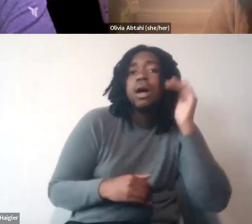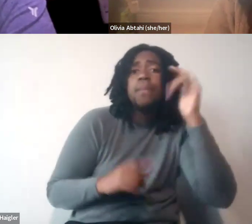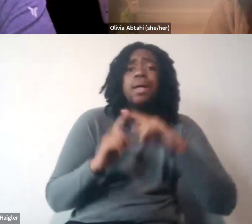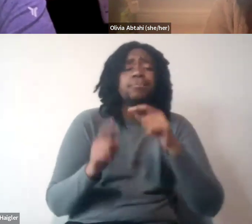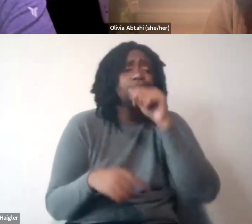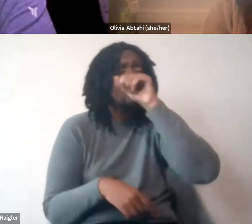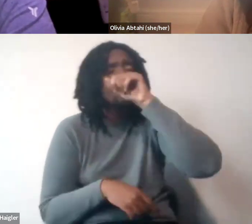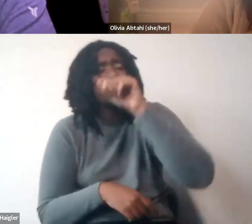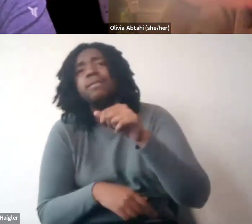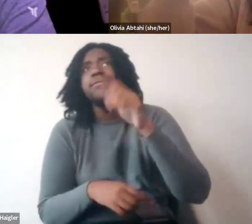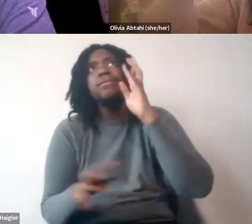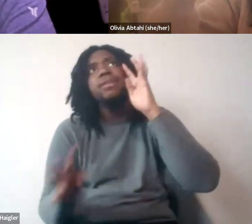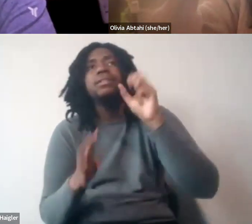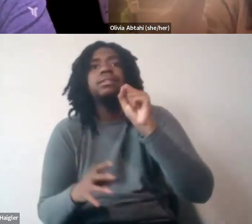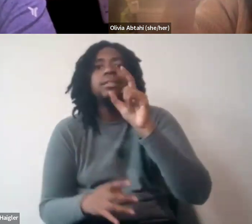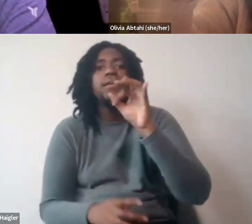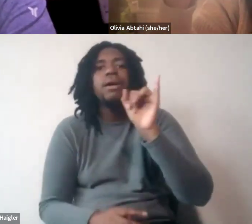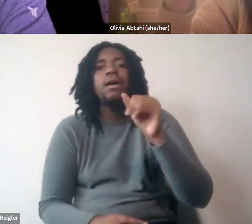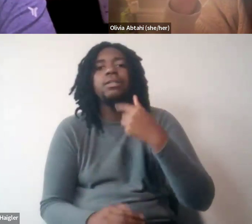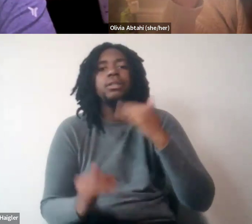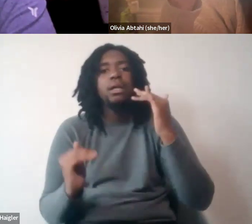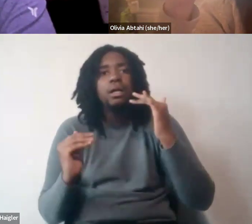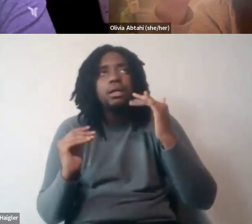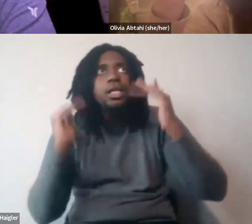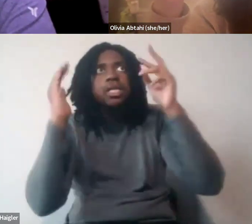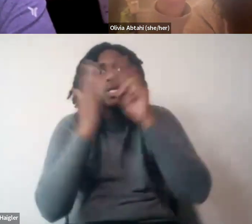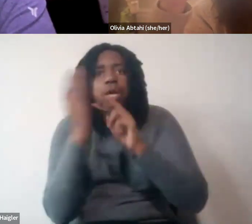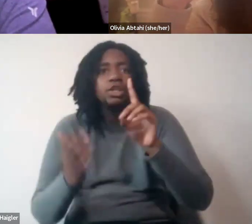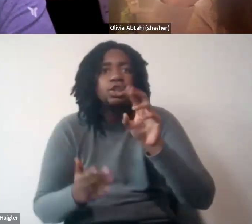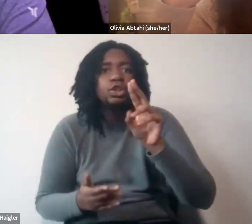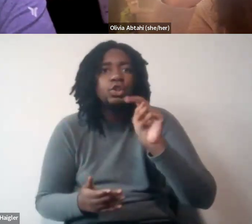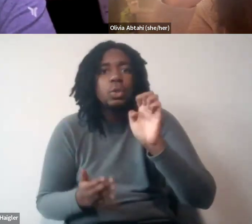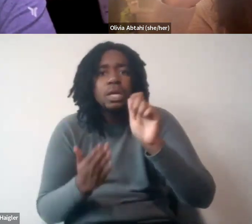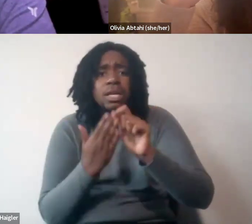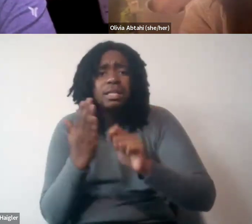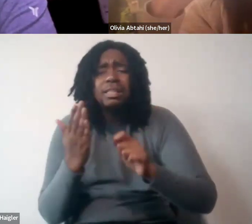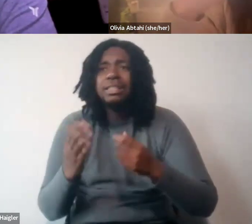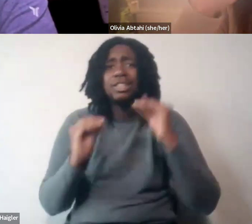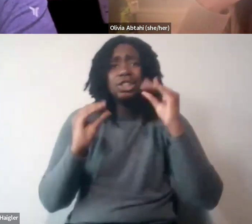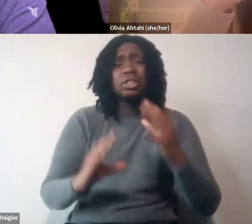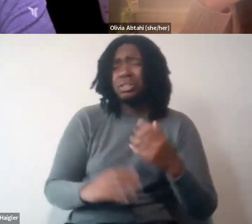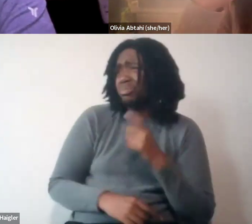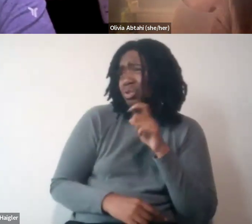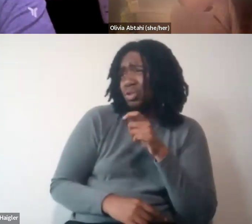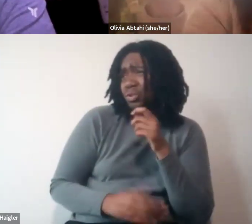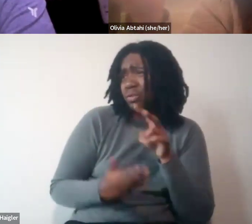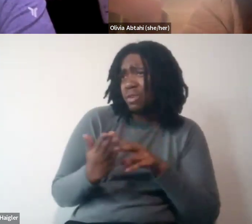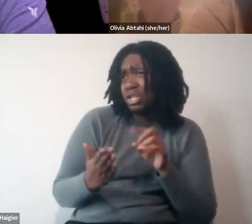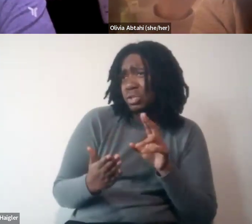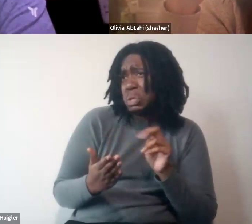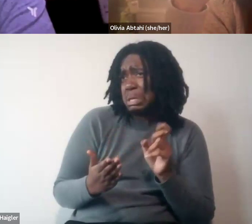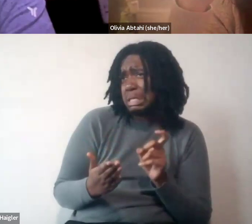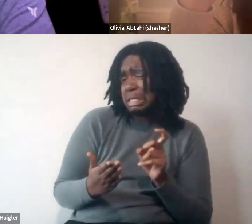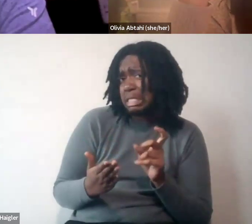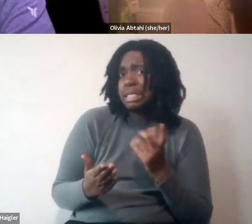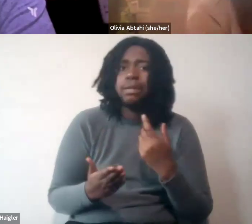I was that 10-year-old up to her eyeballs in Dune, like at school, with the teacher being like, should you be reading this? Shade's